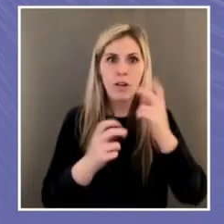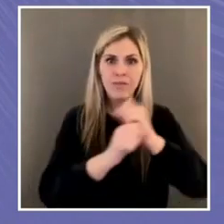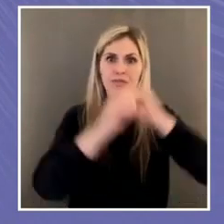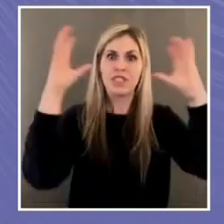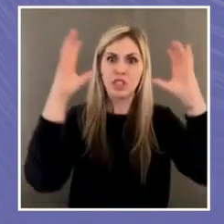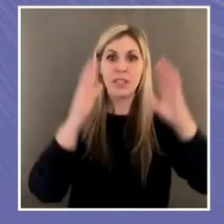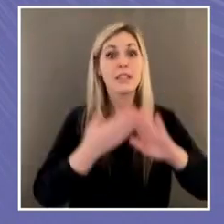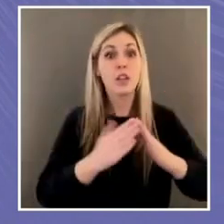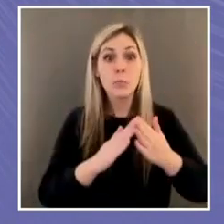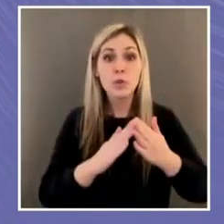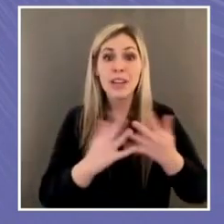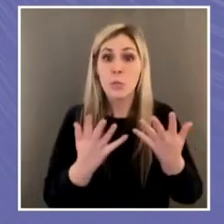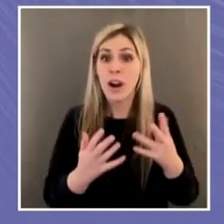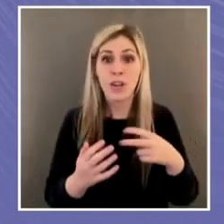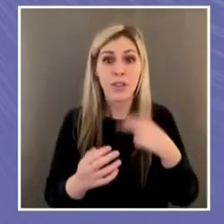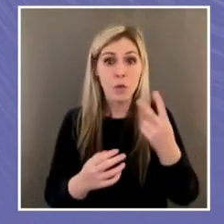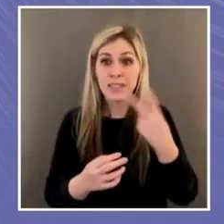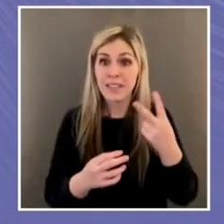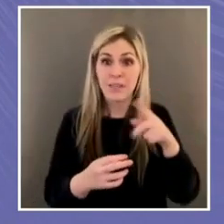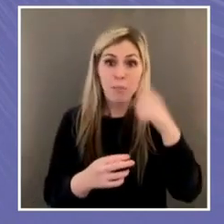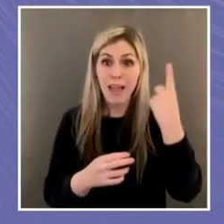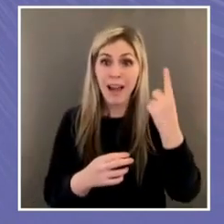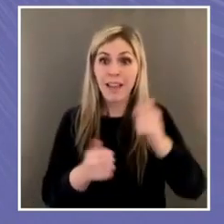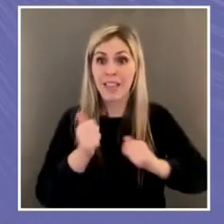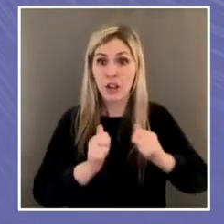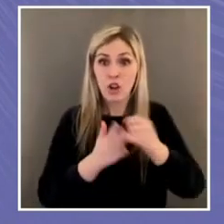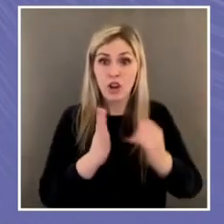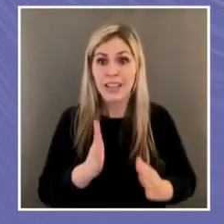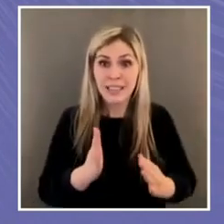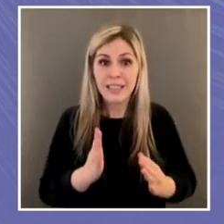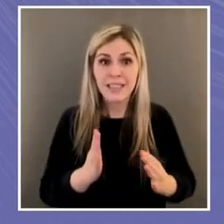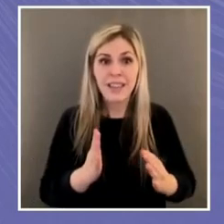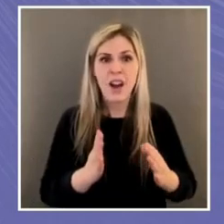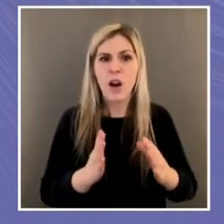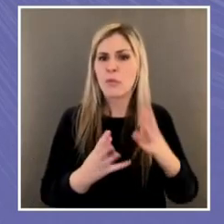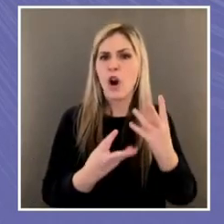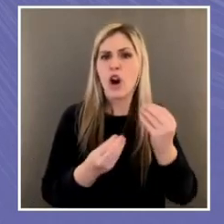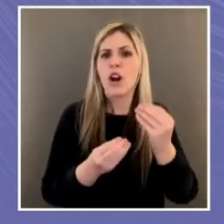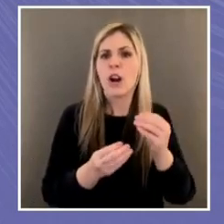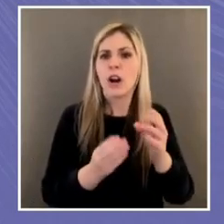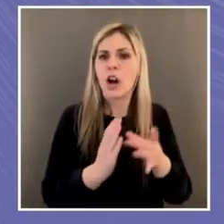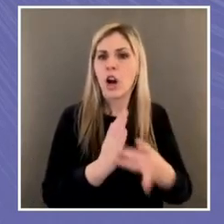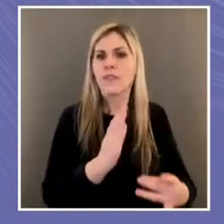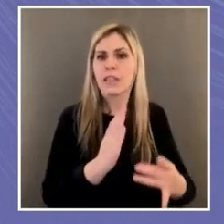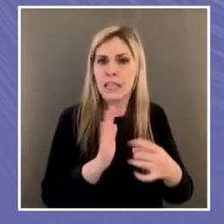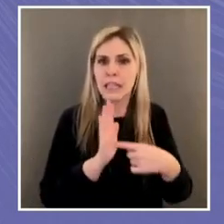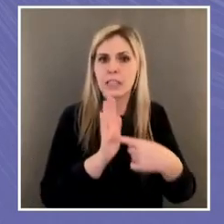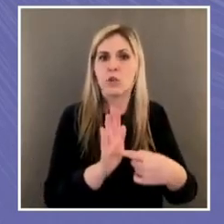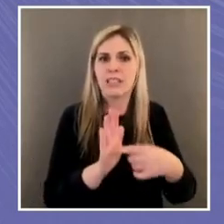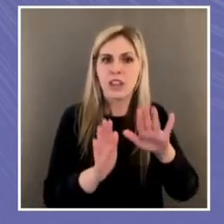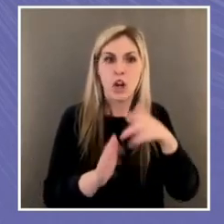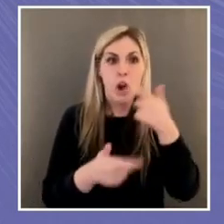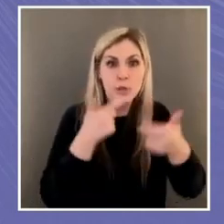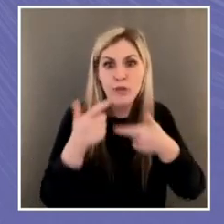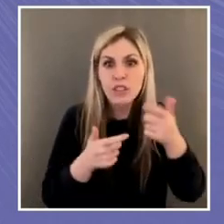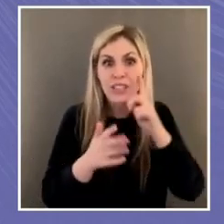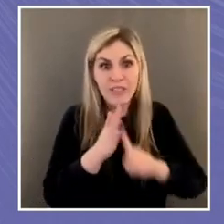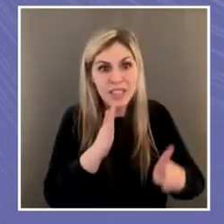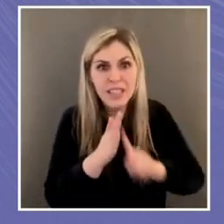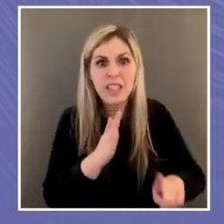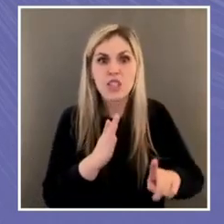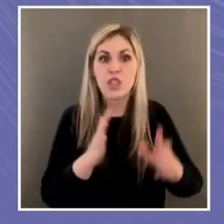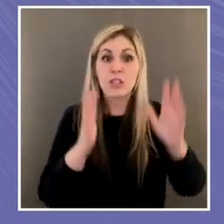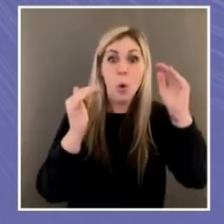which the voices of Black theater artists artfully expressing their observations, investigations, hopes, and